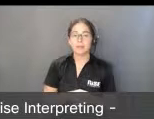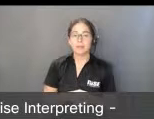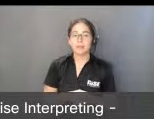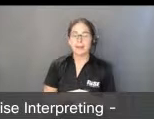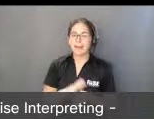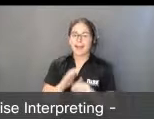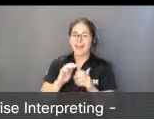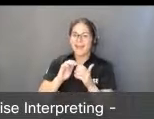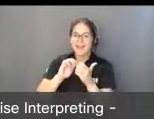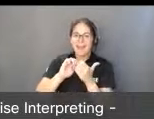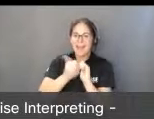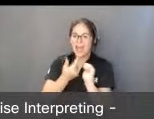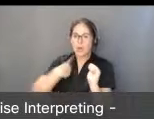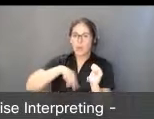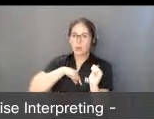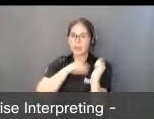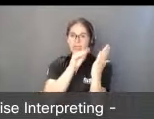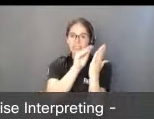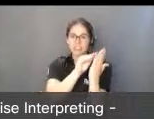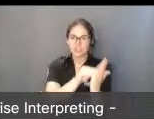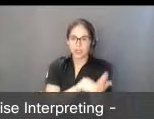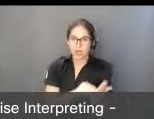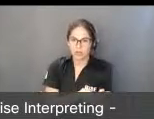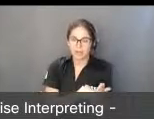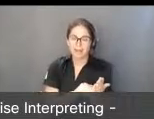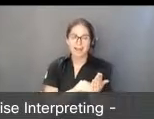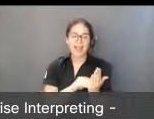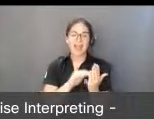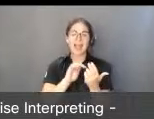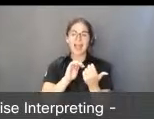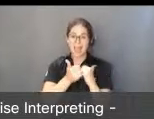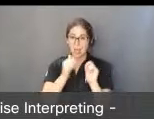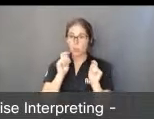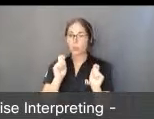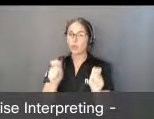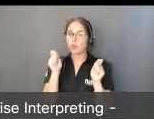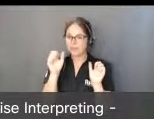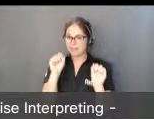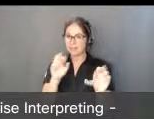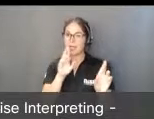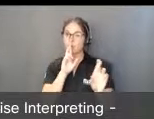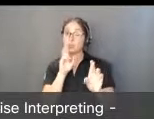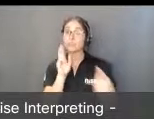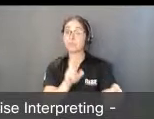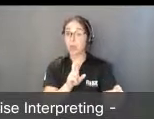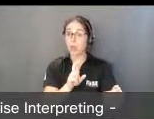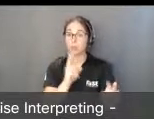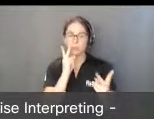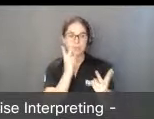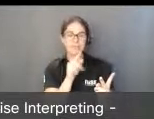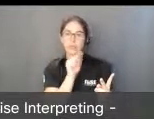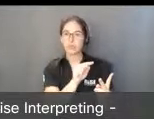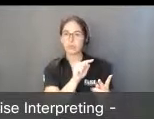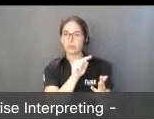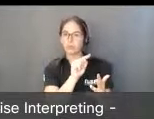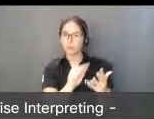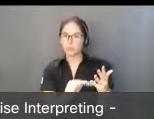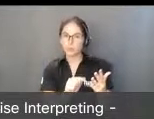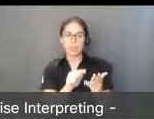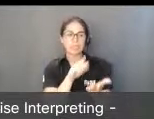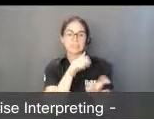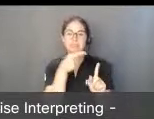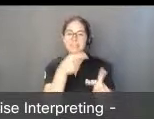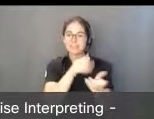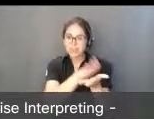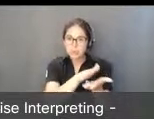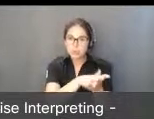how are we going to track that, and how quickly are we going to be able to respond to when we see hotspots, if you will, either school sites or